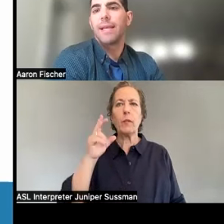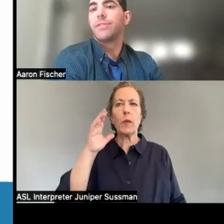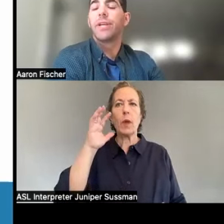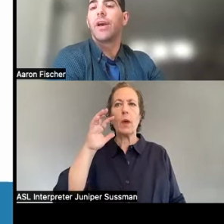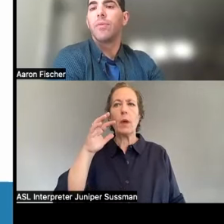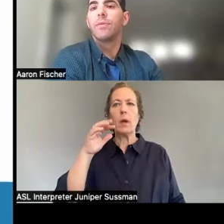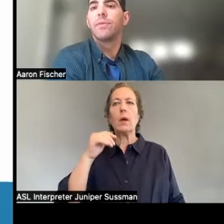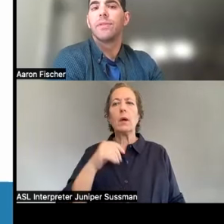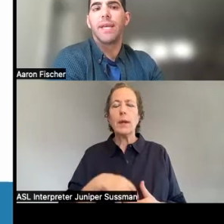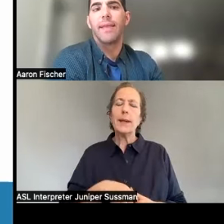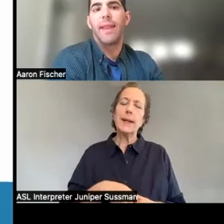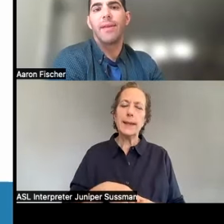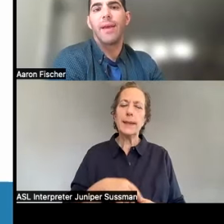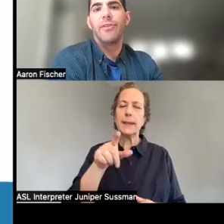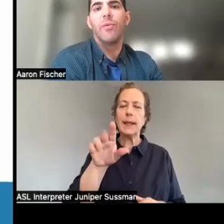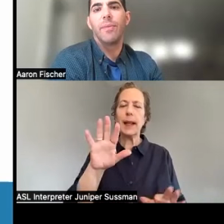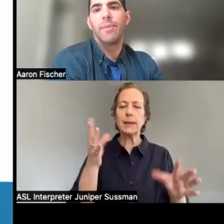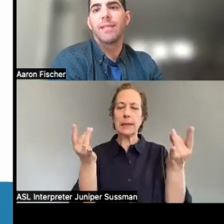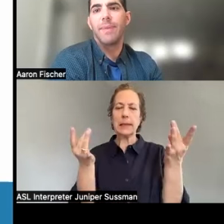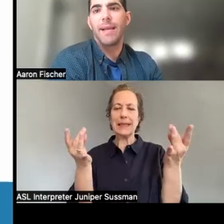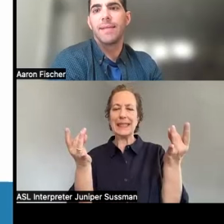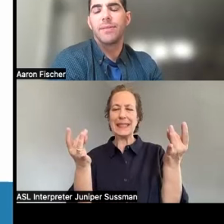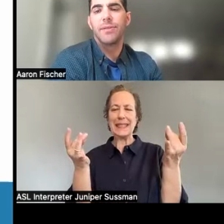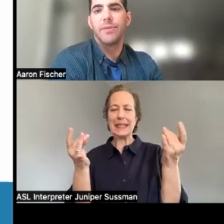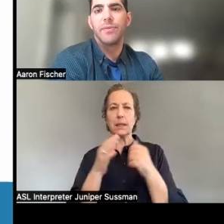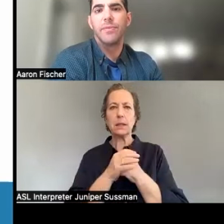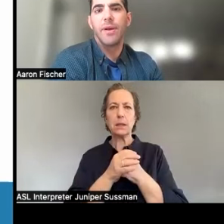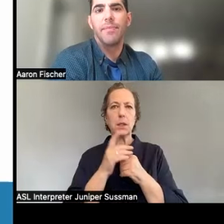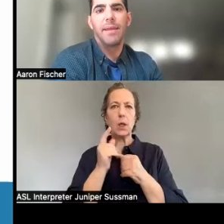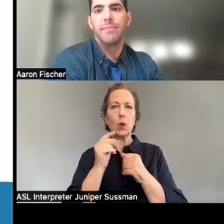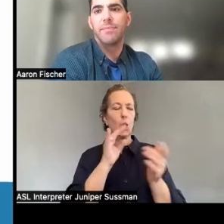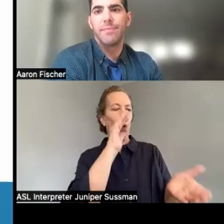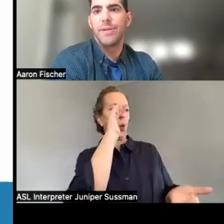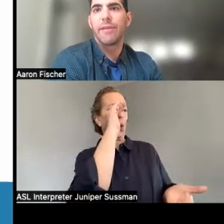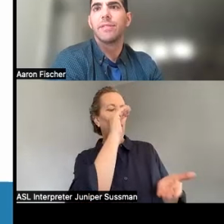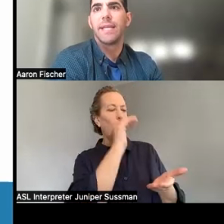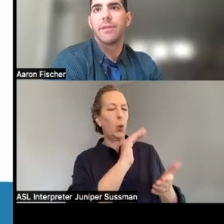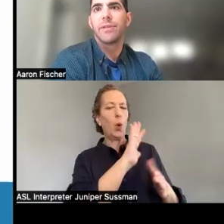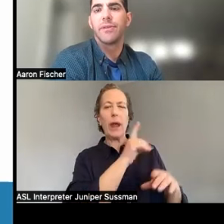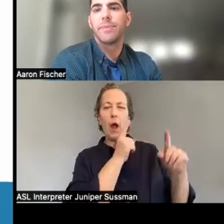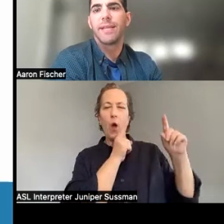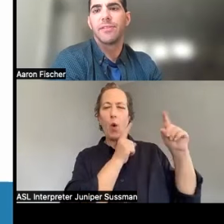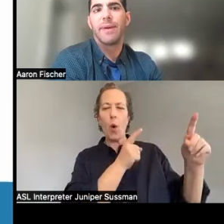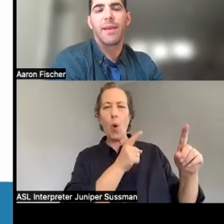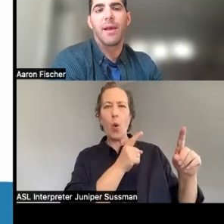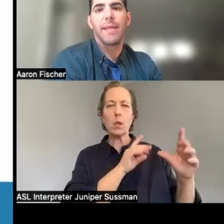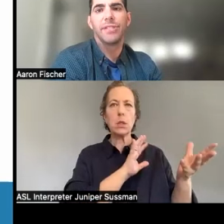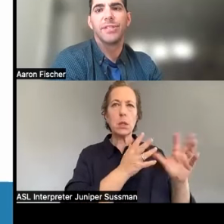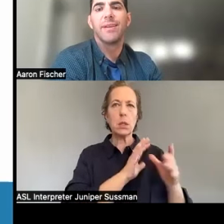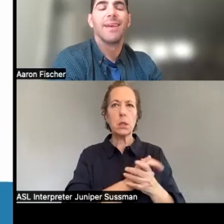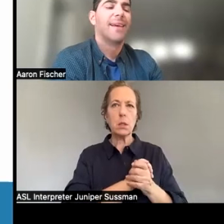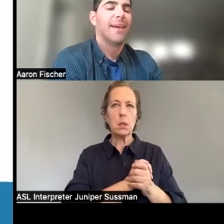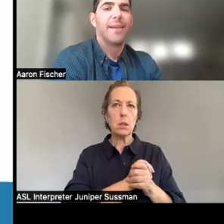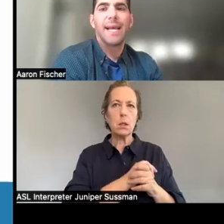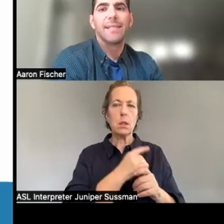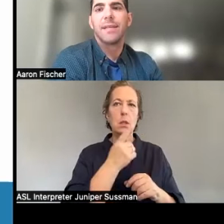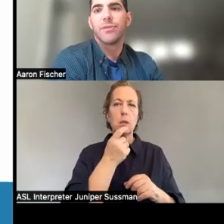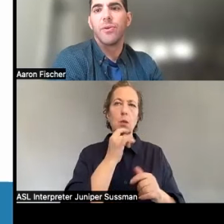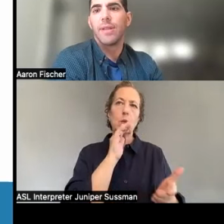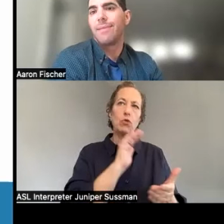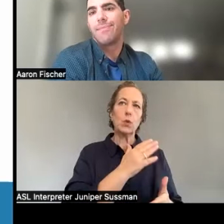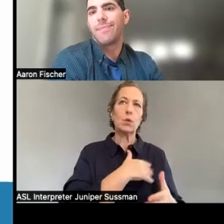riskier place to go. So saying that I don't want to be expected to meet particular sales goals because of my accommodation,